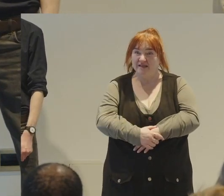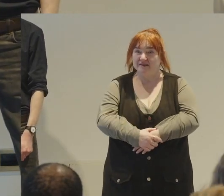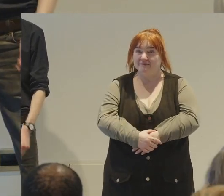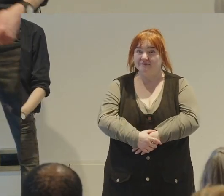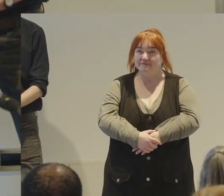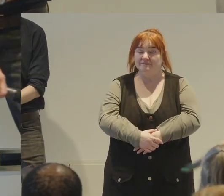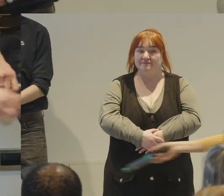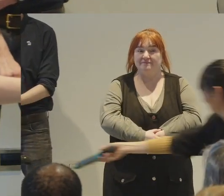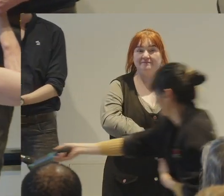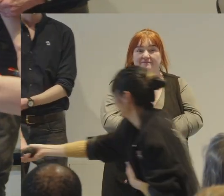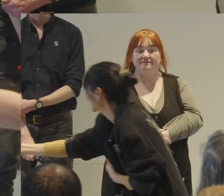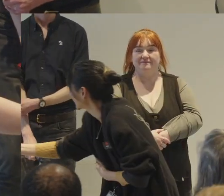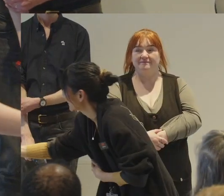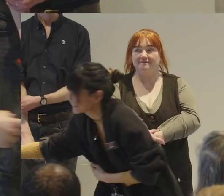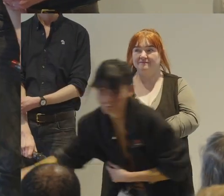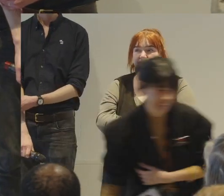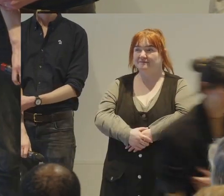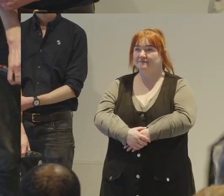No.